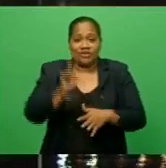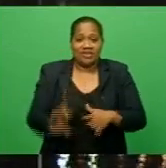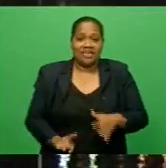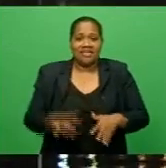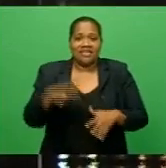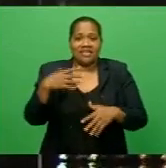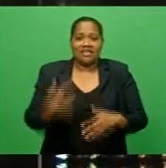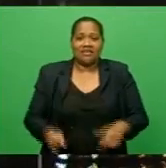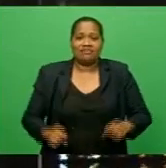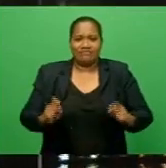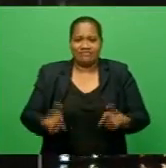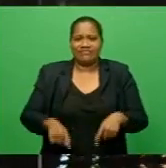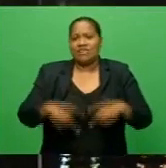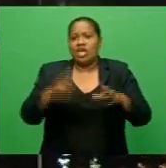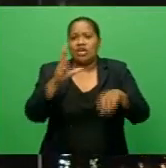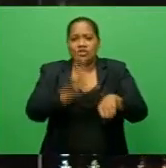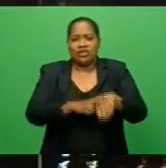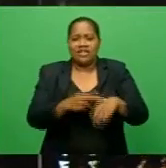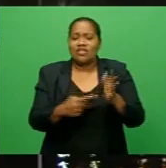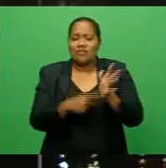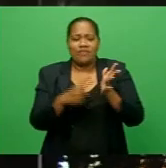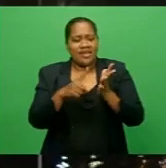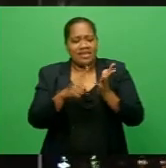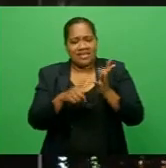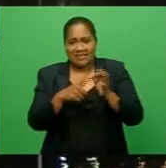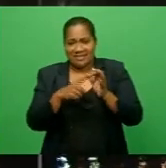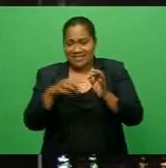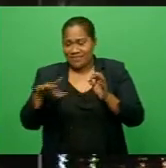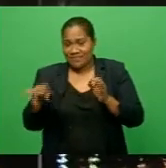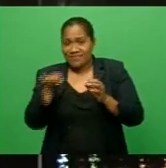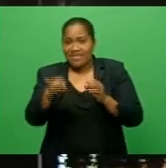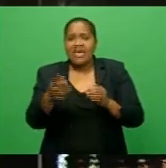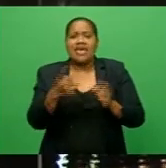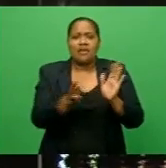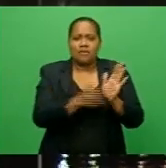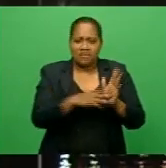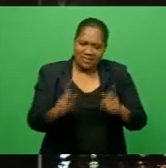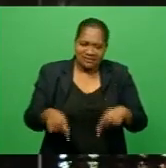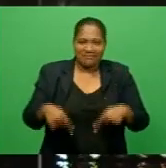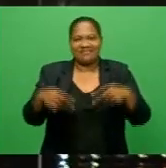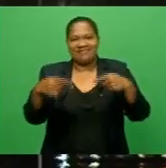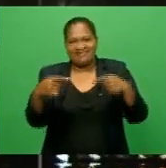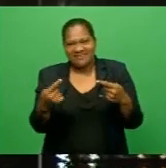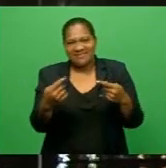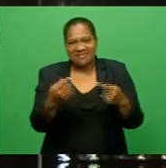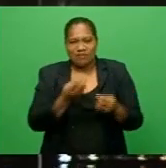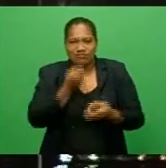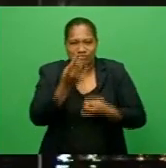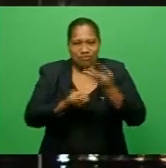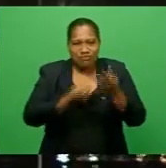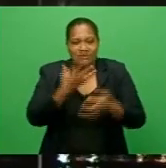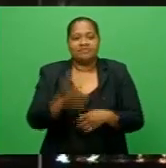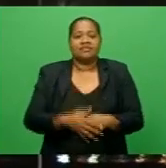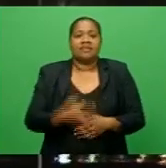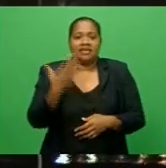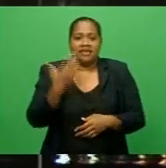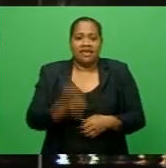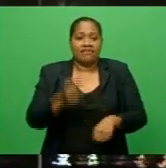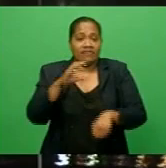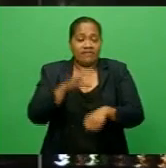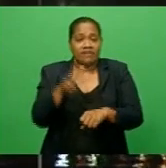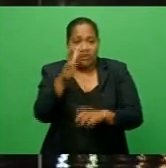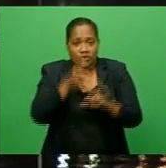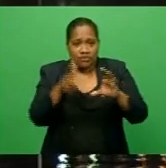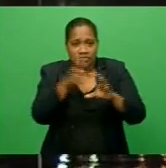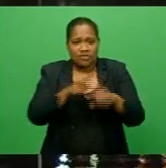erupt between Dr. Tupeni Bamba and MP Moses Mbulitavu. Video shows physical altercation between police and civilians. And